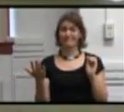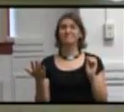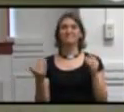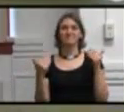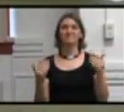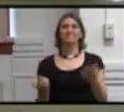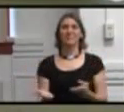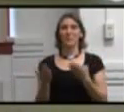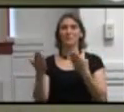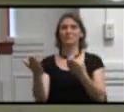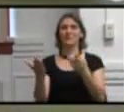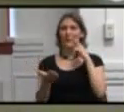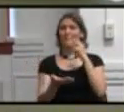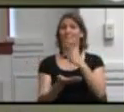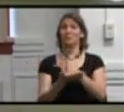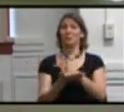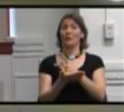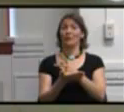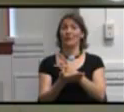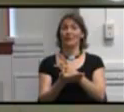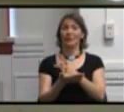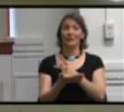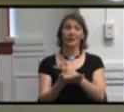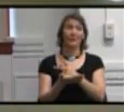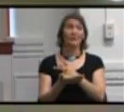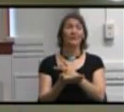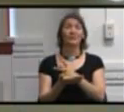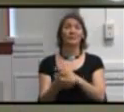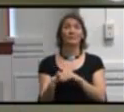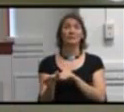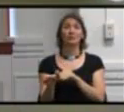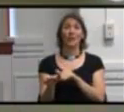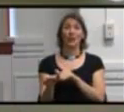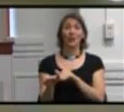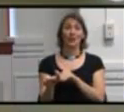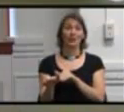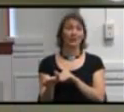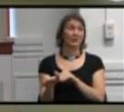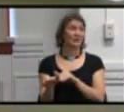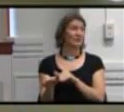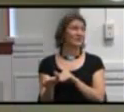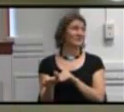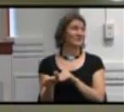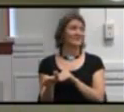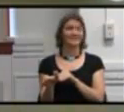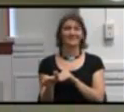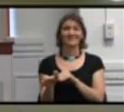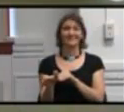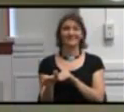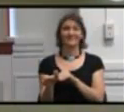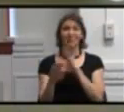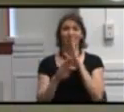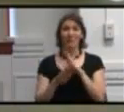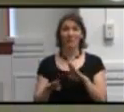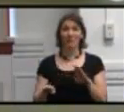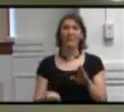Hearing none, we're ready for a motion on the utility trailer. I'll do it. Want to do it?